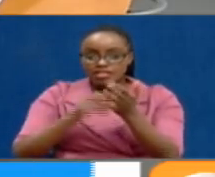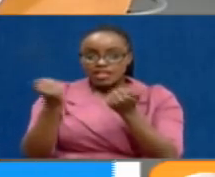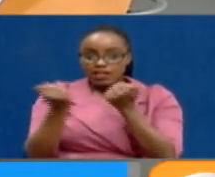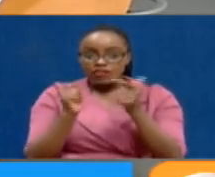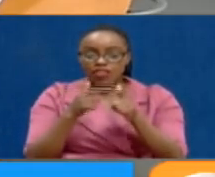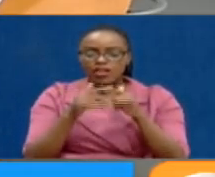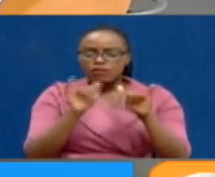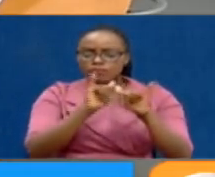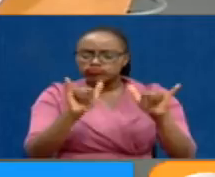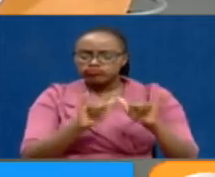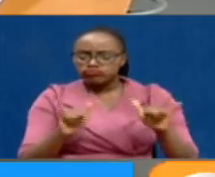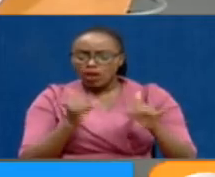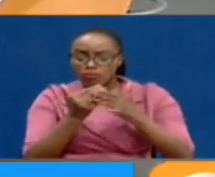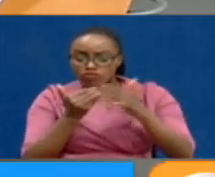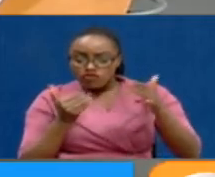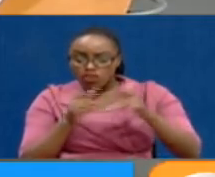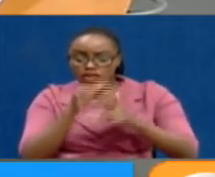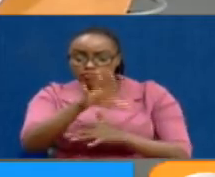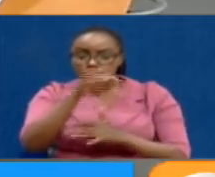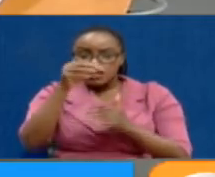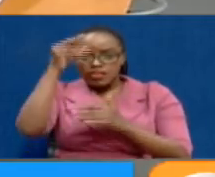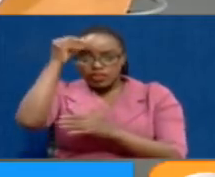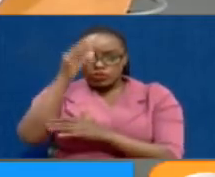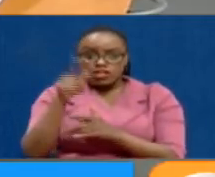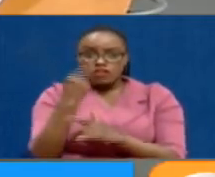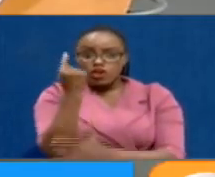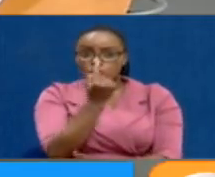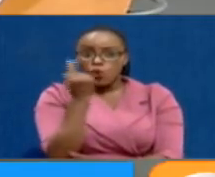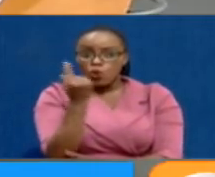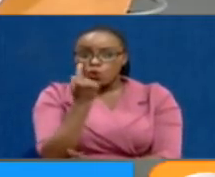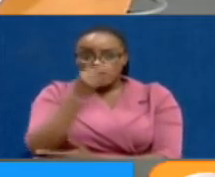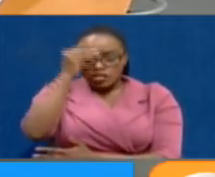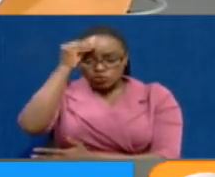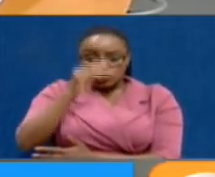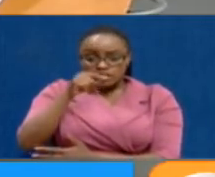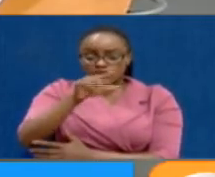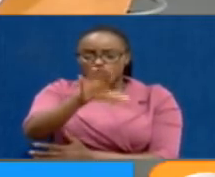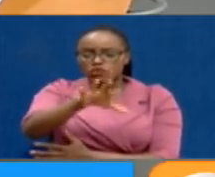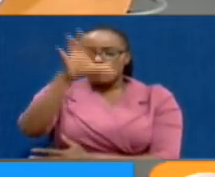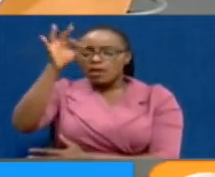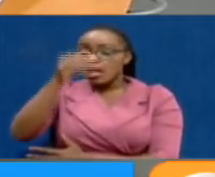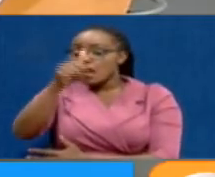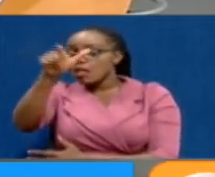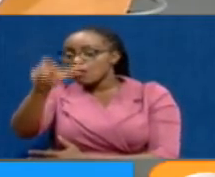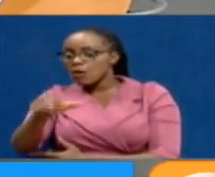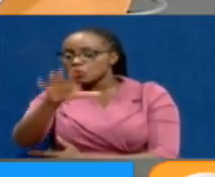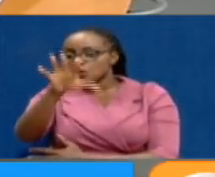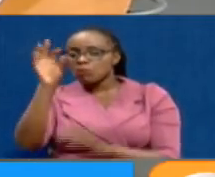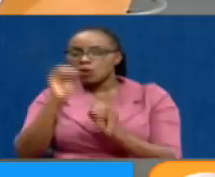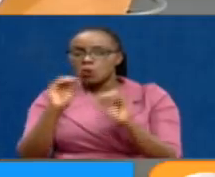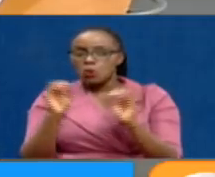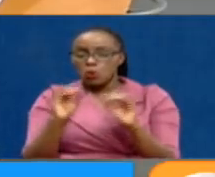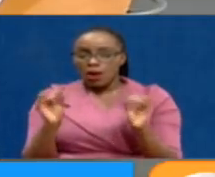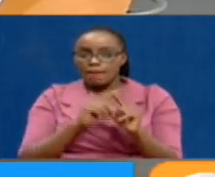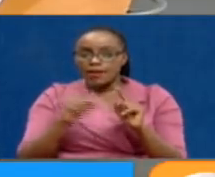then be sanitized before they go and pick the students. And only the students should be picked, not anybody else en route. But this question can